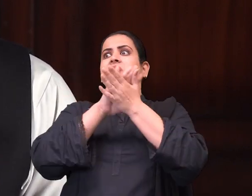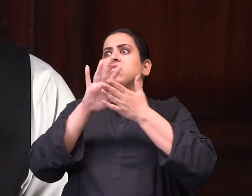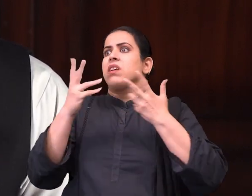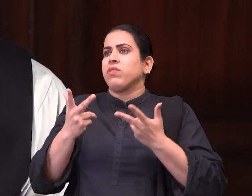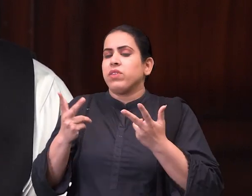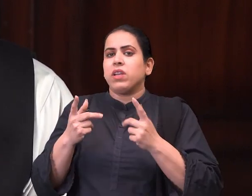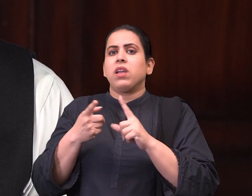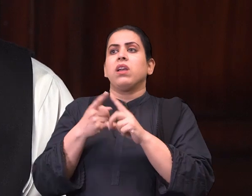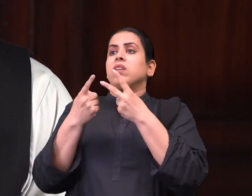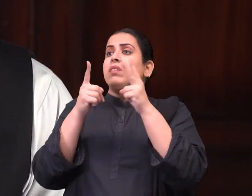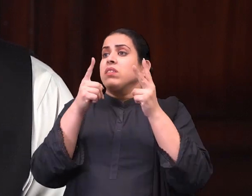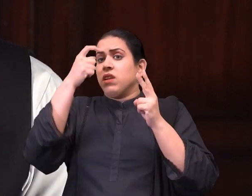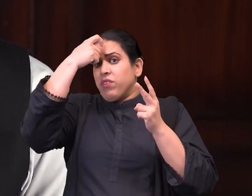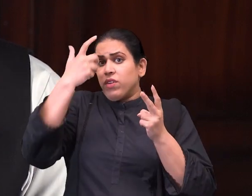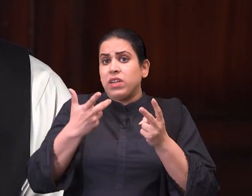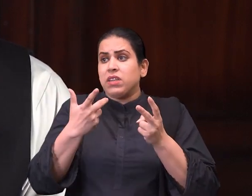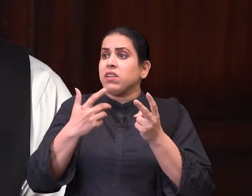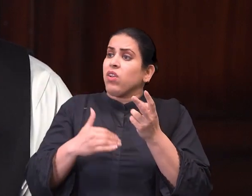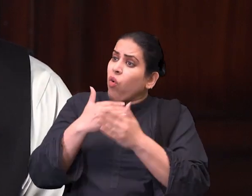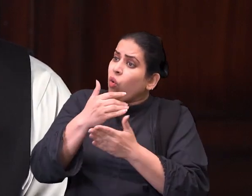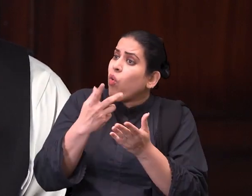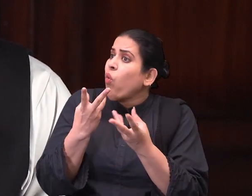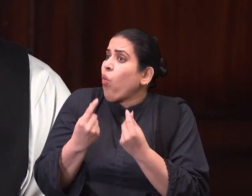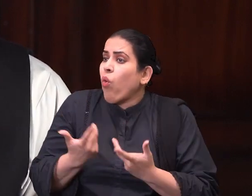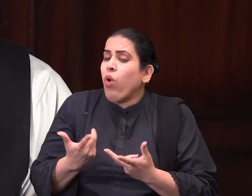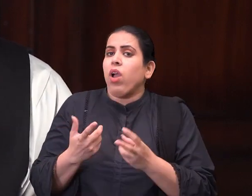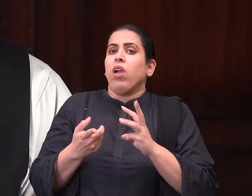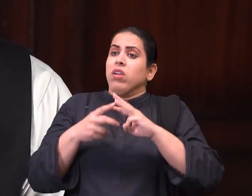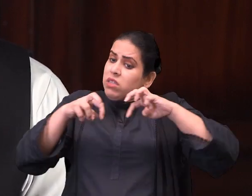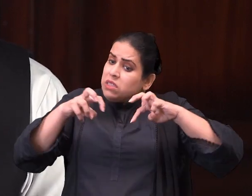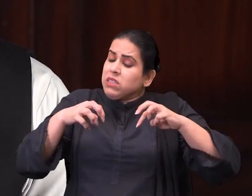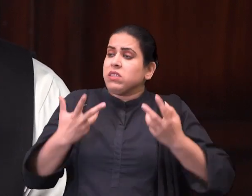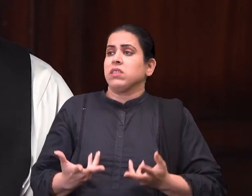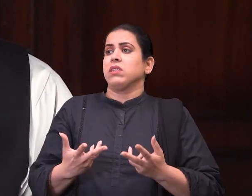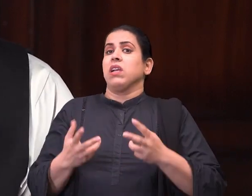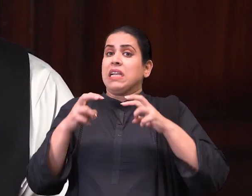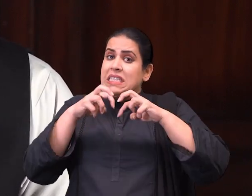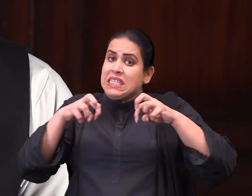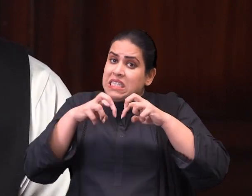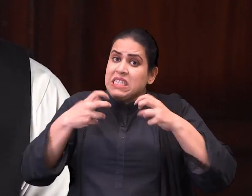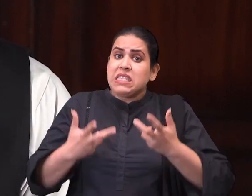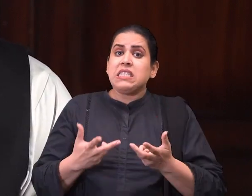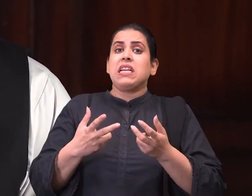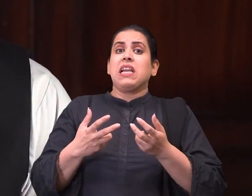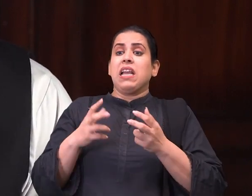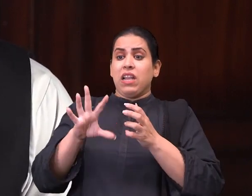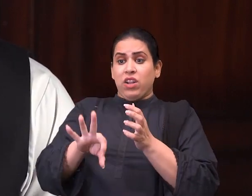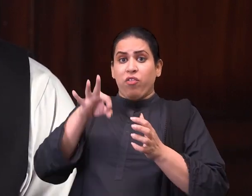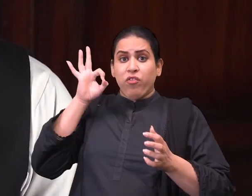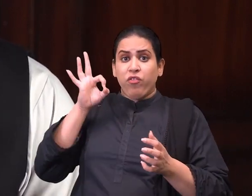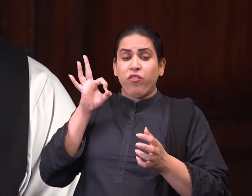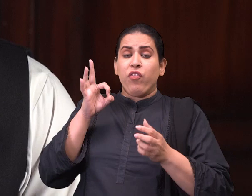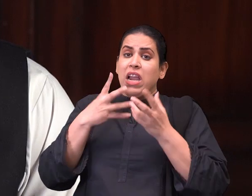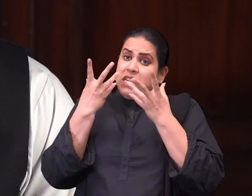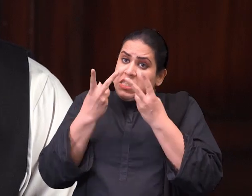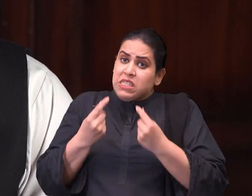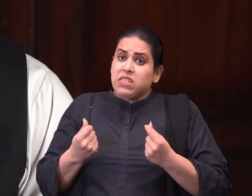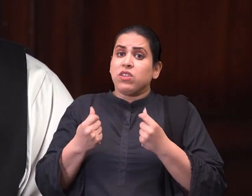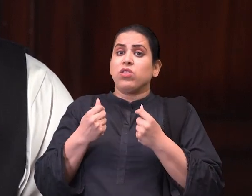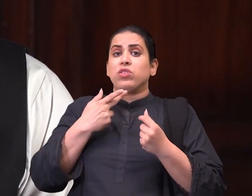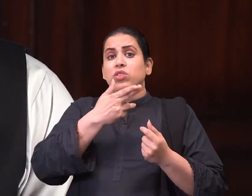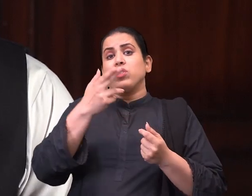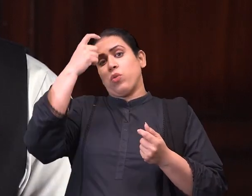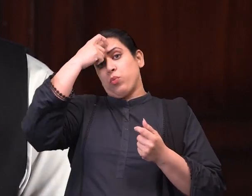environment, think about different issues ongoing, and research on them. Research and find